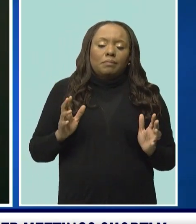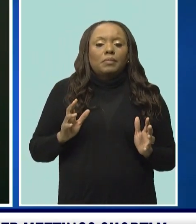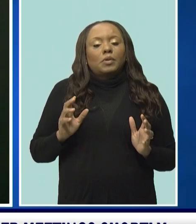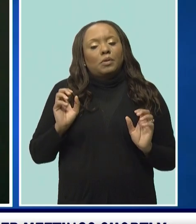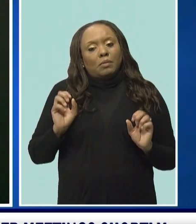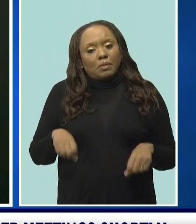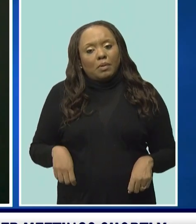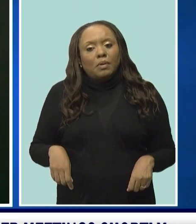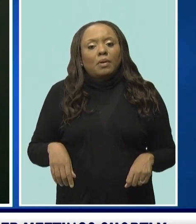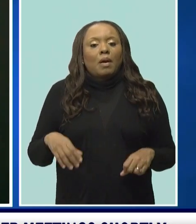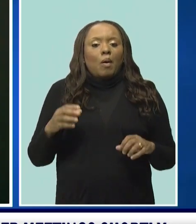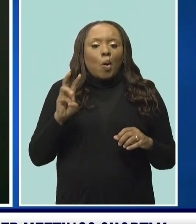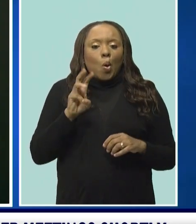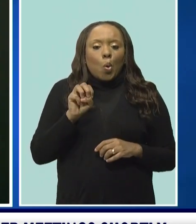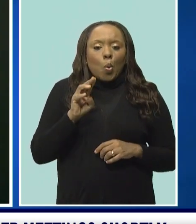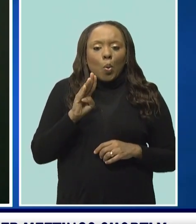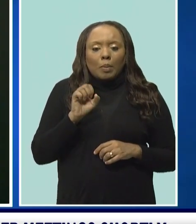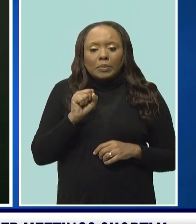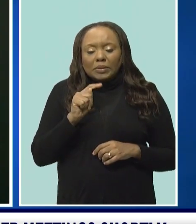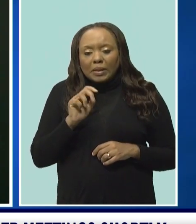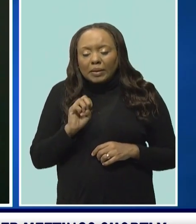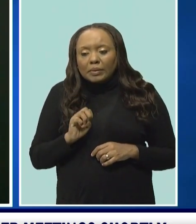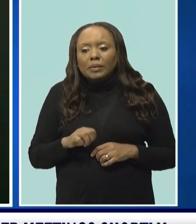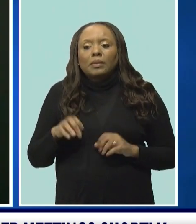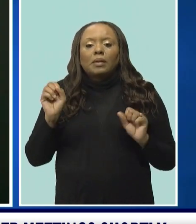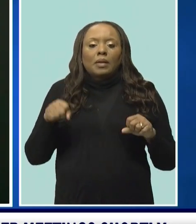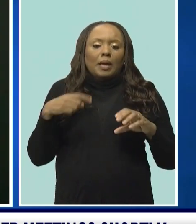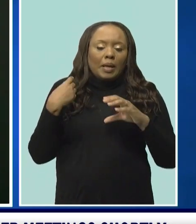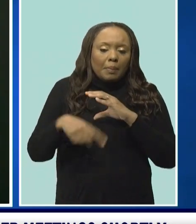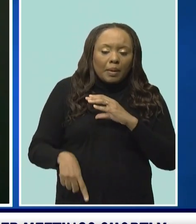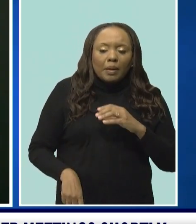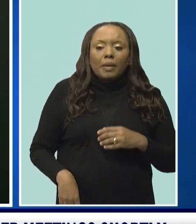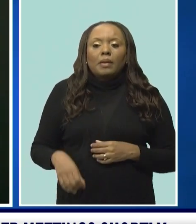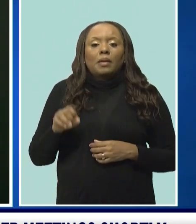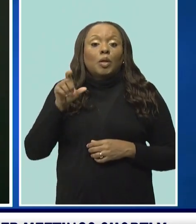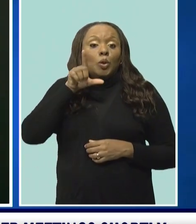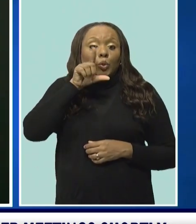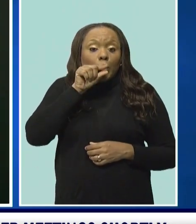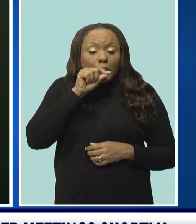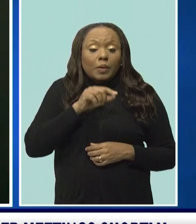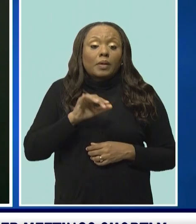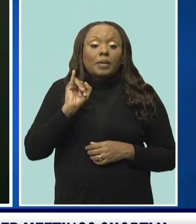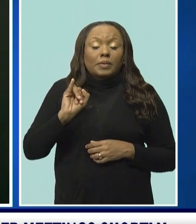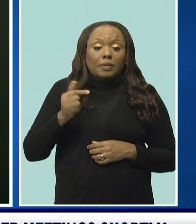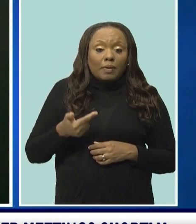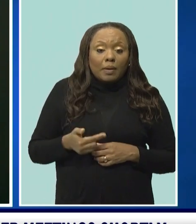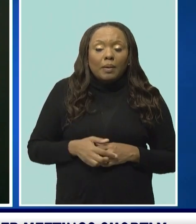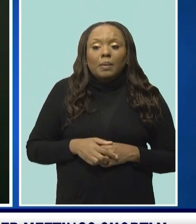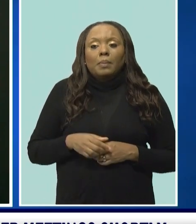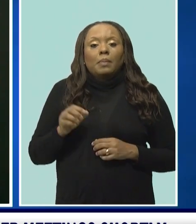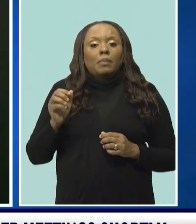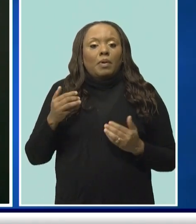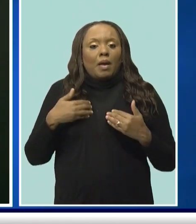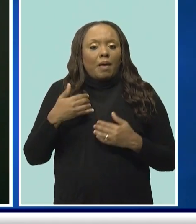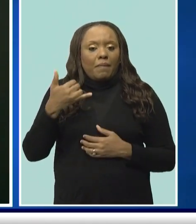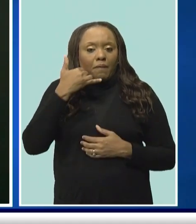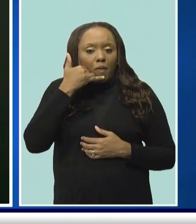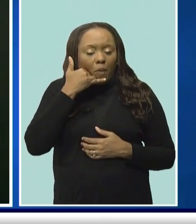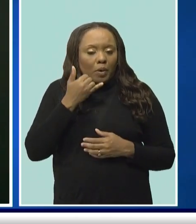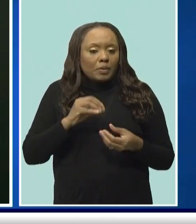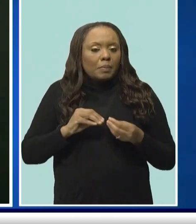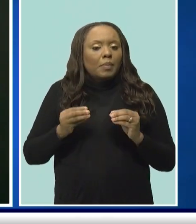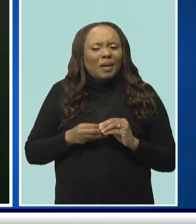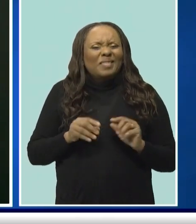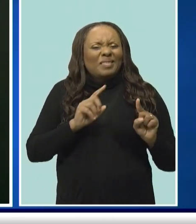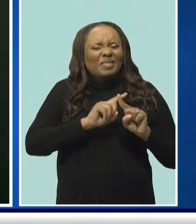by the website. You can do it by email. We can do it by Twitter, Instagram. There's a variety of opportunities